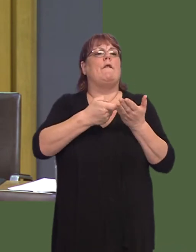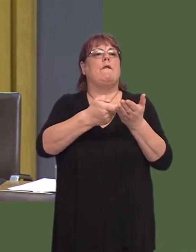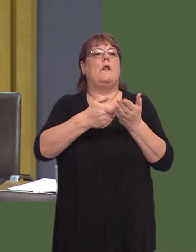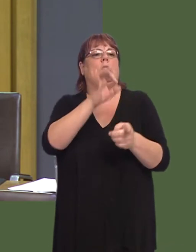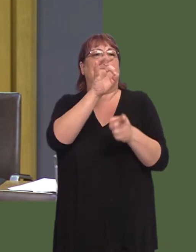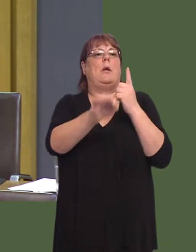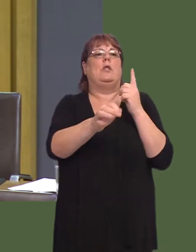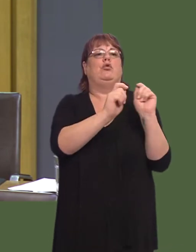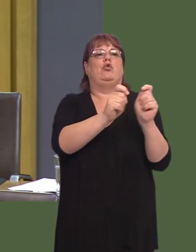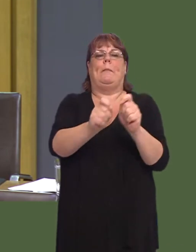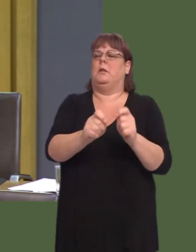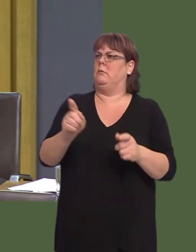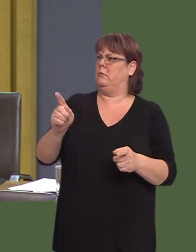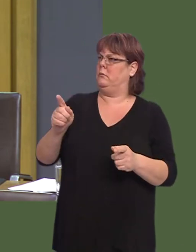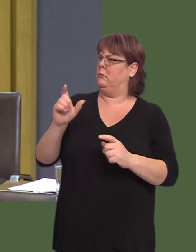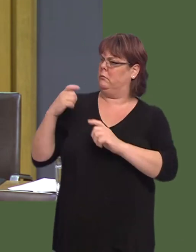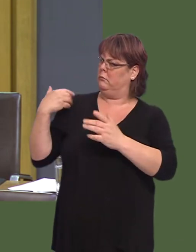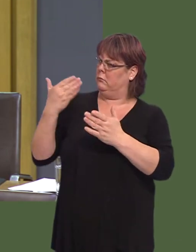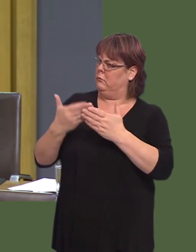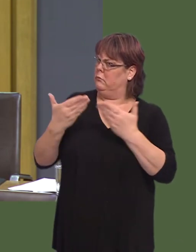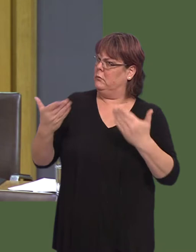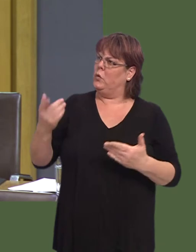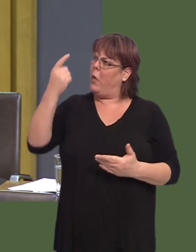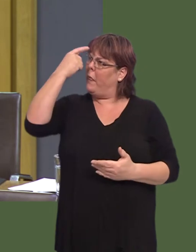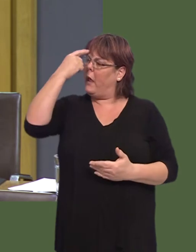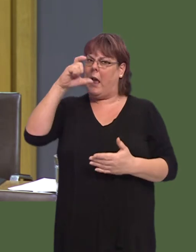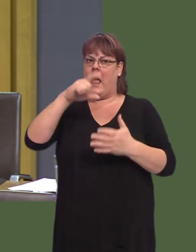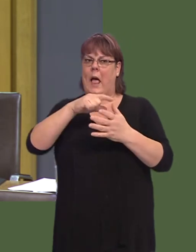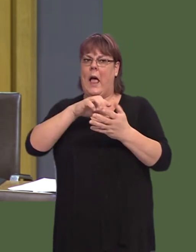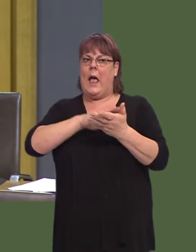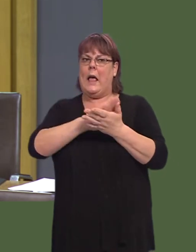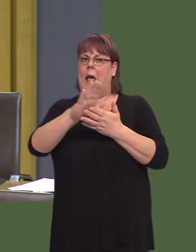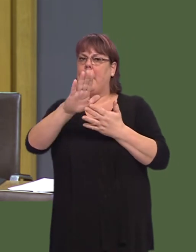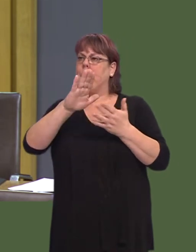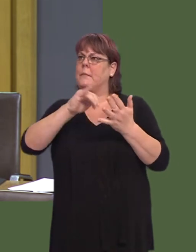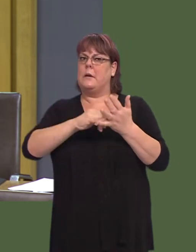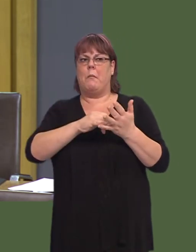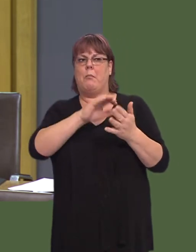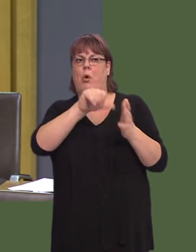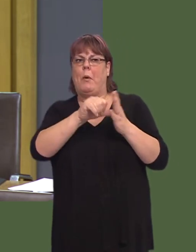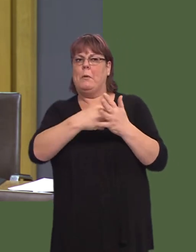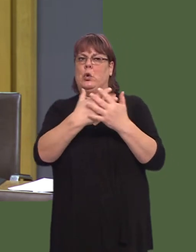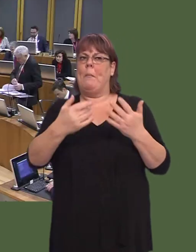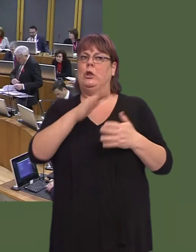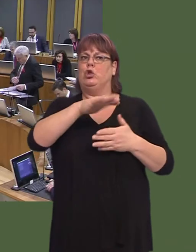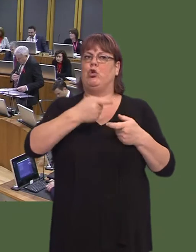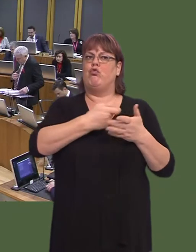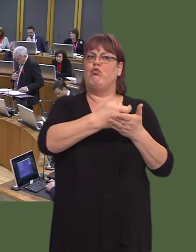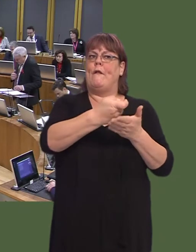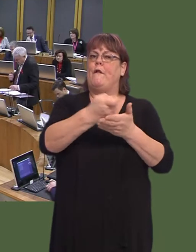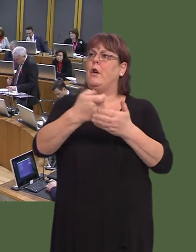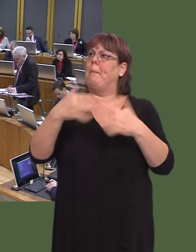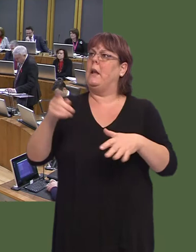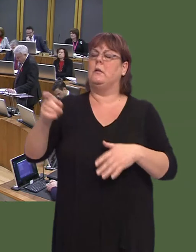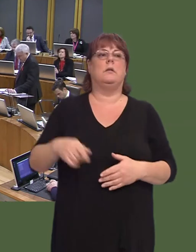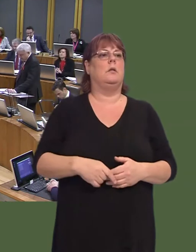referred for specialist treatment. Do you still think that the problem with CAMHS is that too many children are being referred? Well, it is a